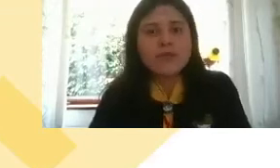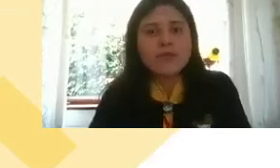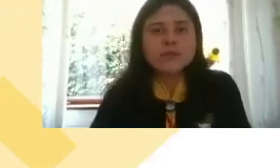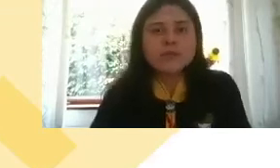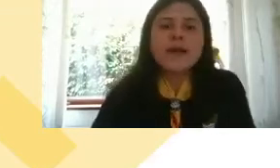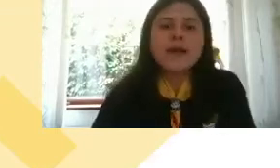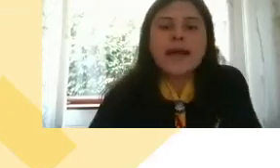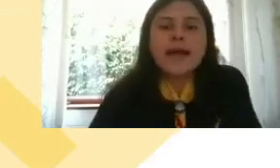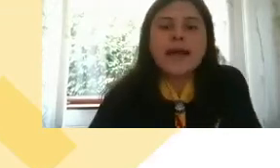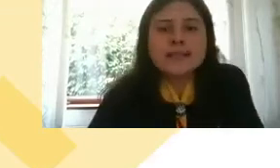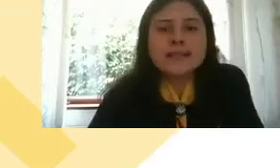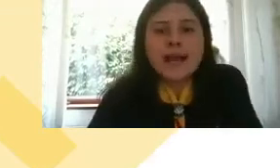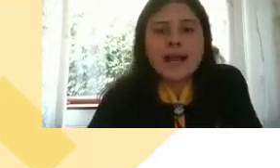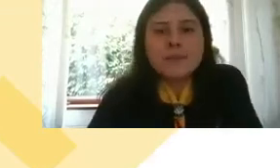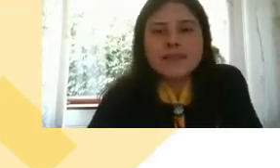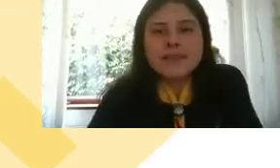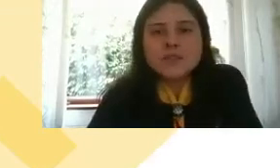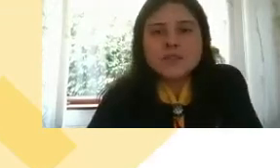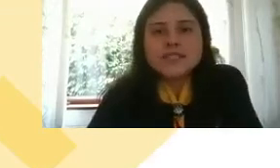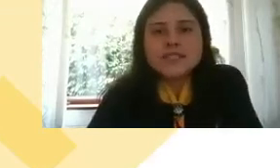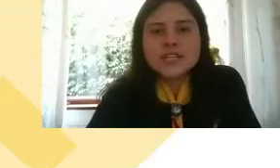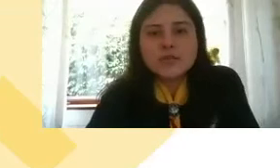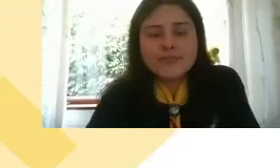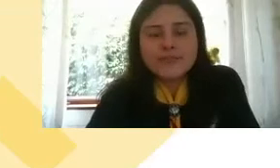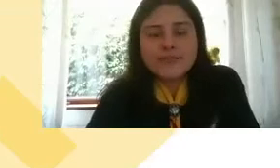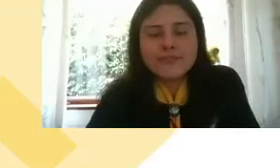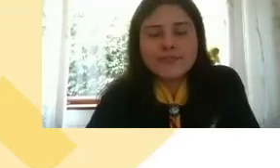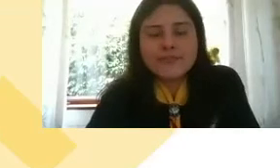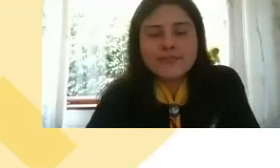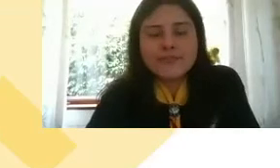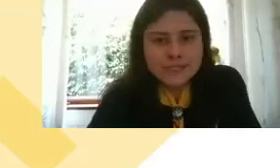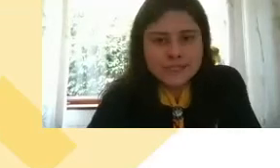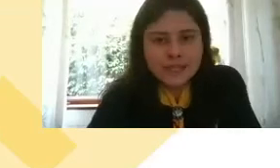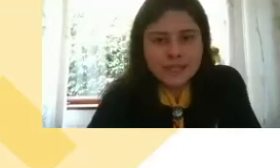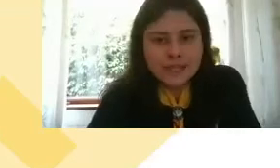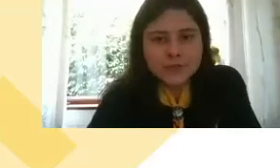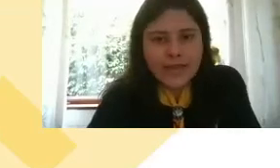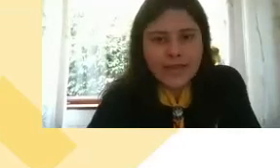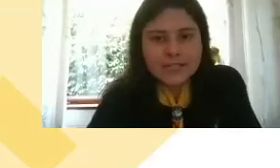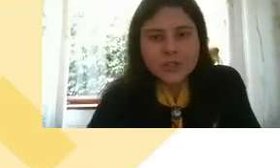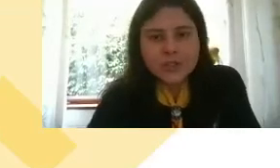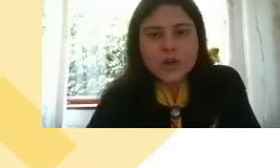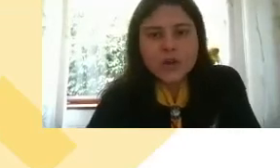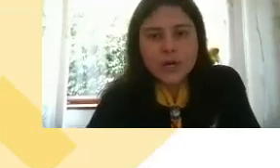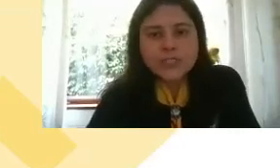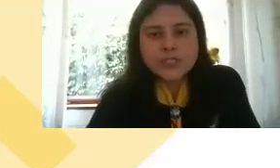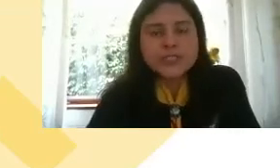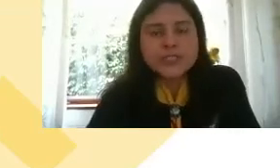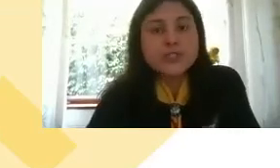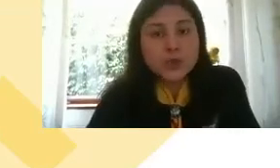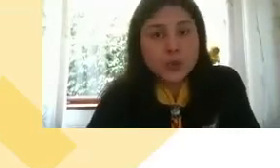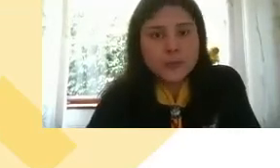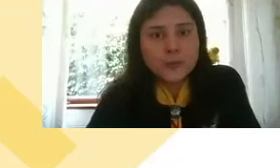forums. And I made this one. I entered just some few words that you can see here at the bottom: cat, dog, bird,